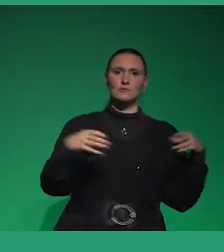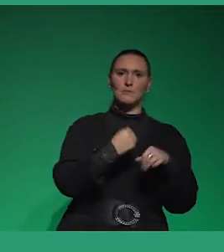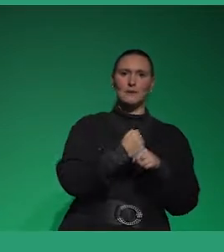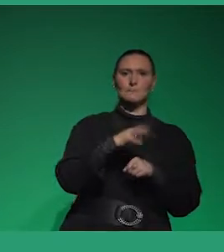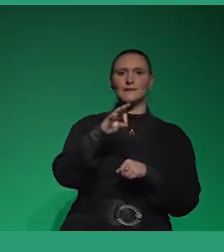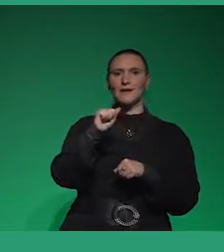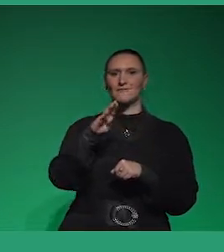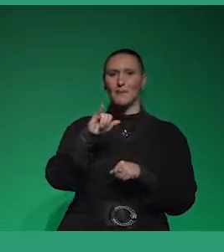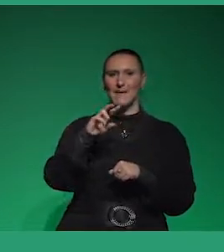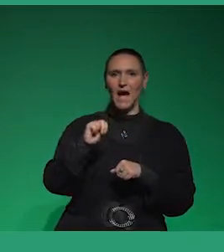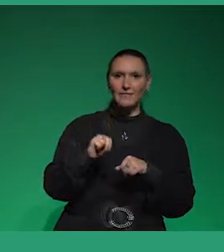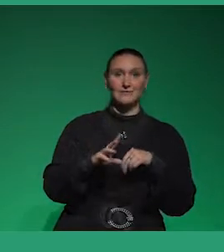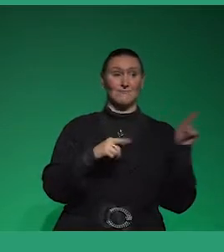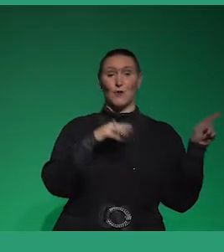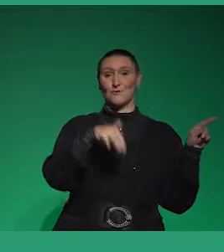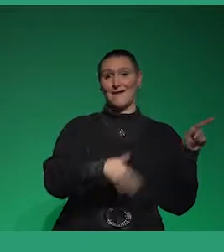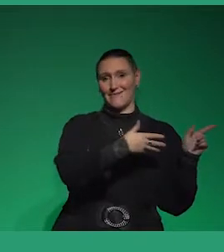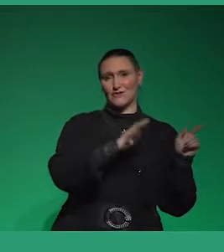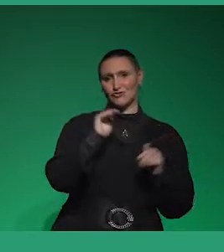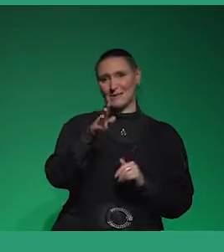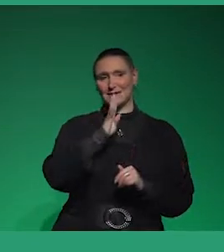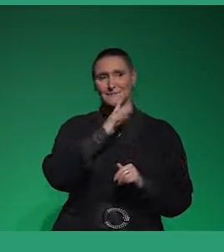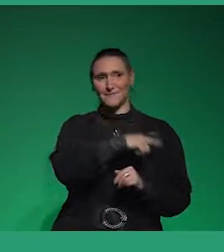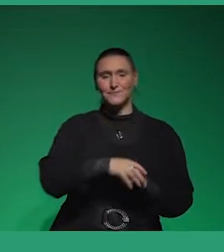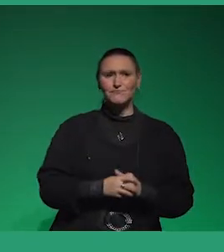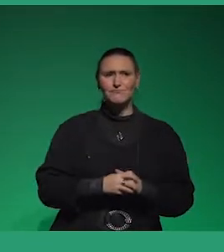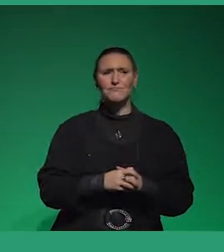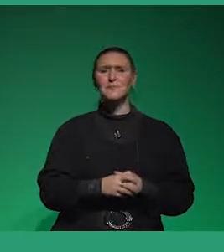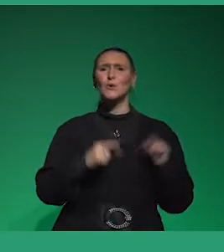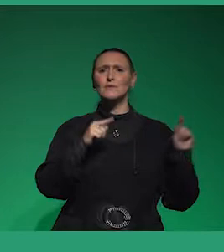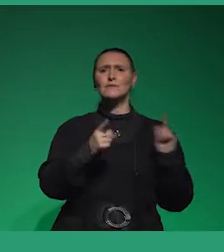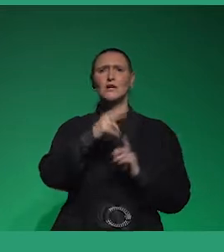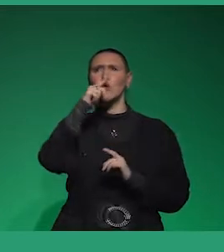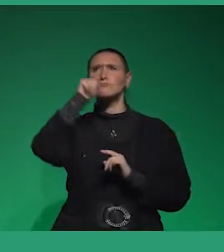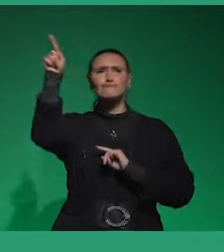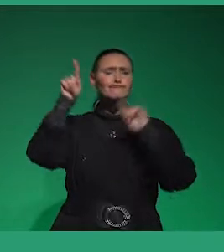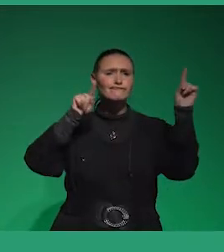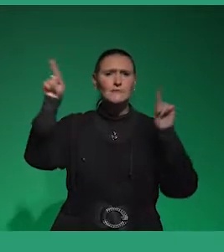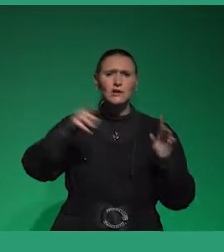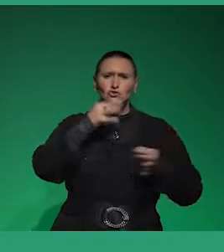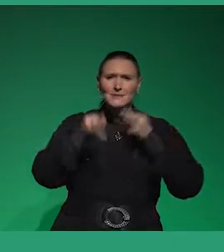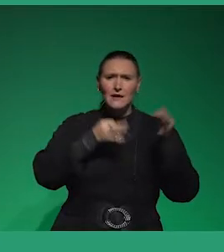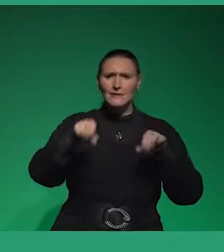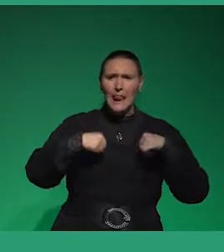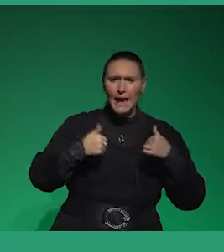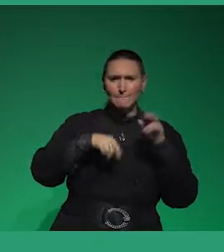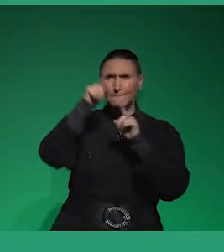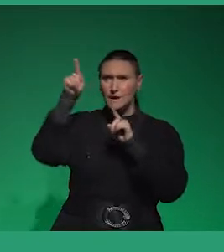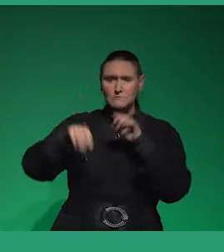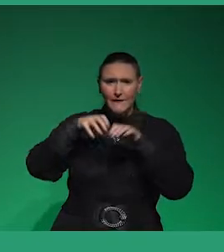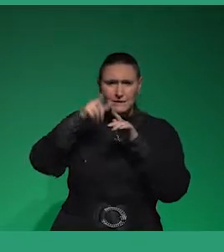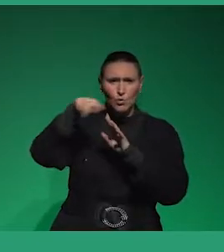and he's sitting over there. They are spotting trees, identifying tree species, and then there's a student from the